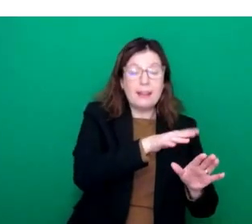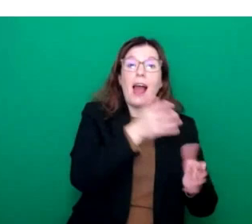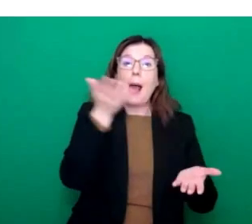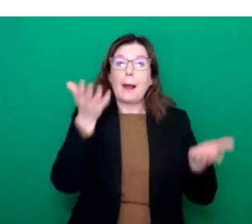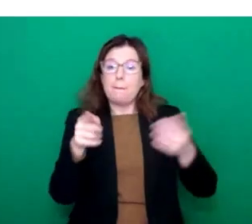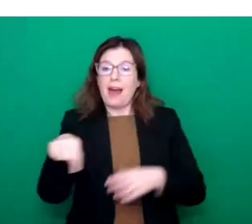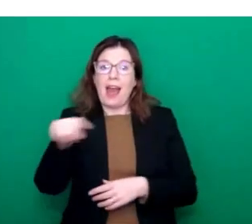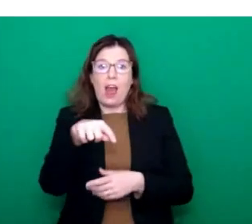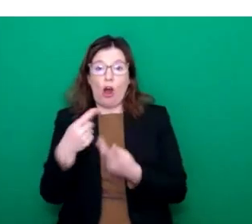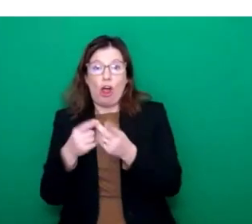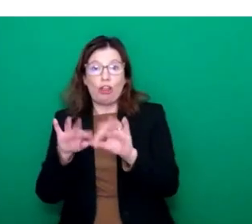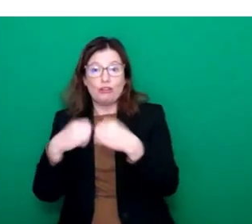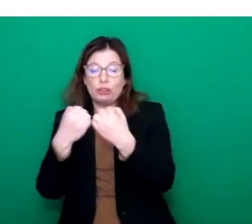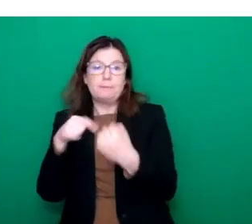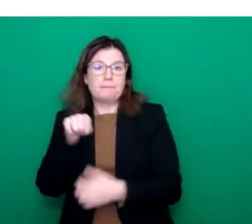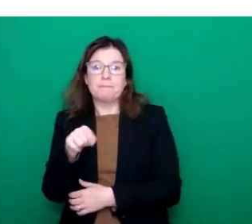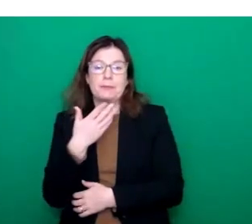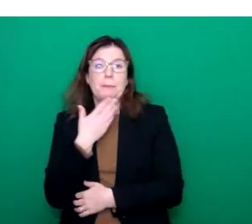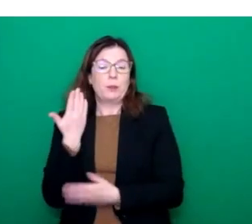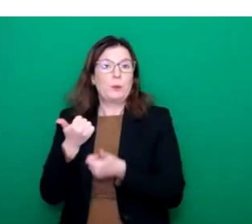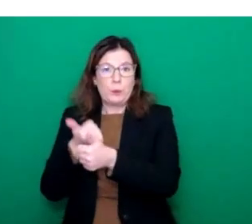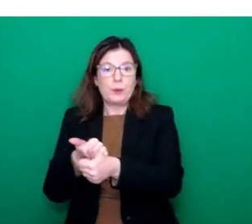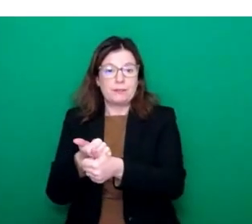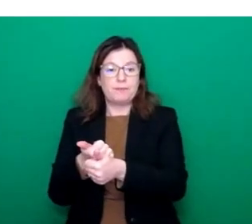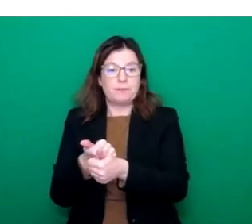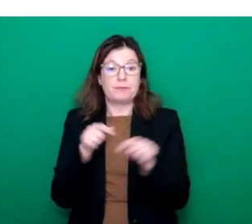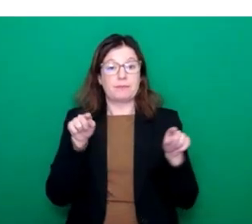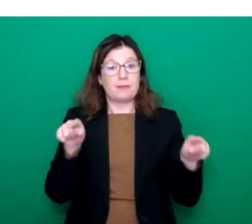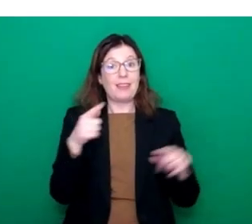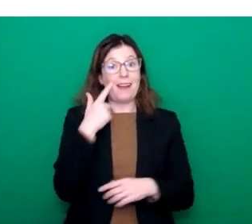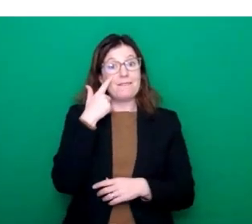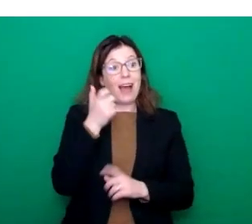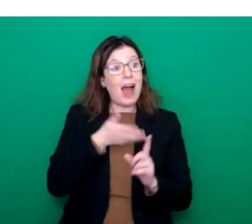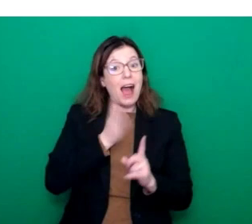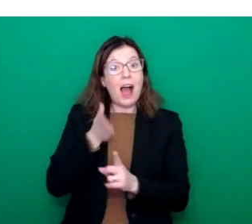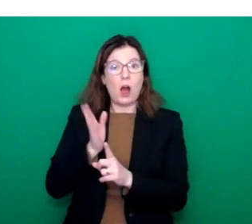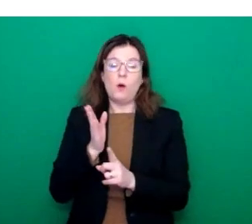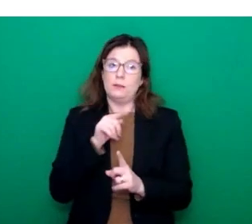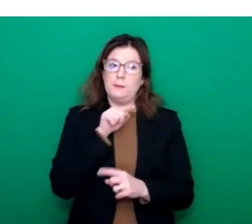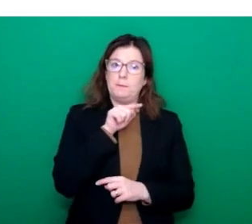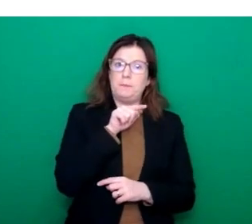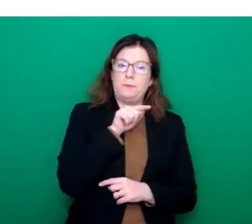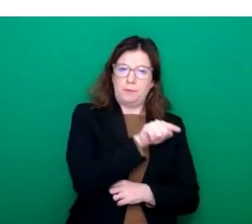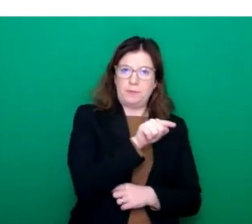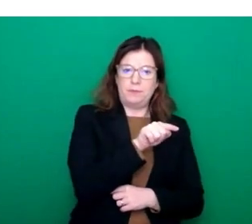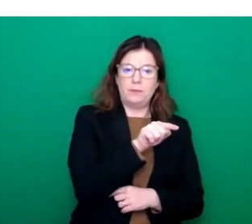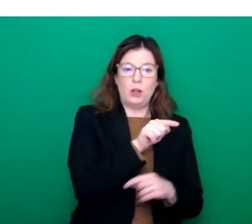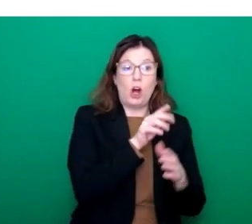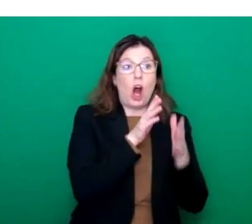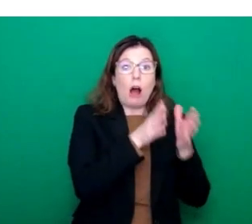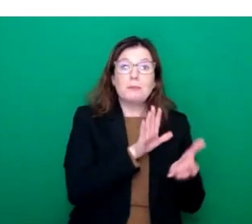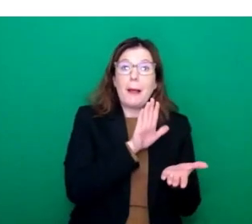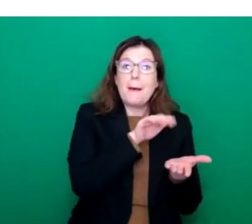control group who weren't able to receive that. And we found really positive outcomes on hospital admissions